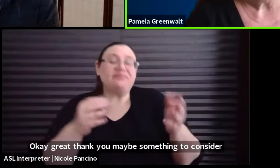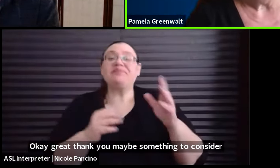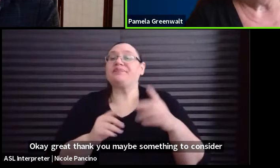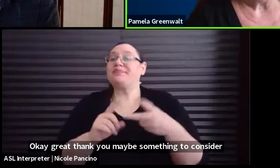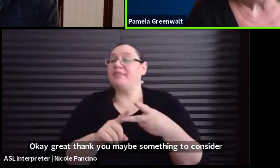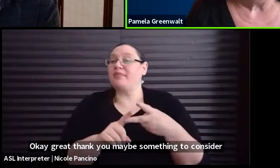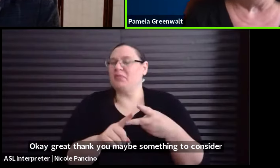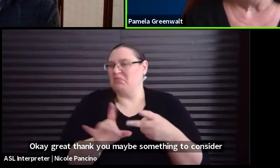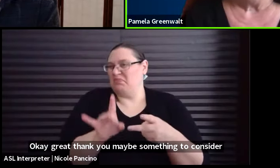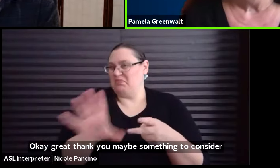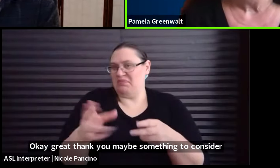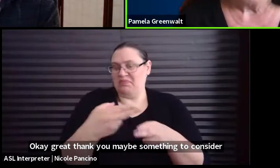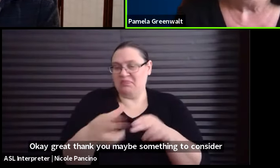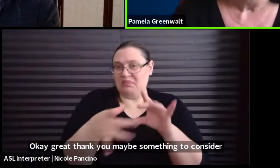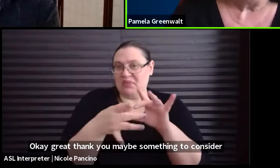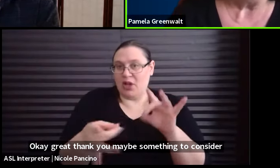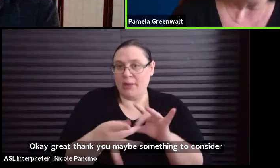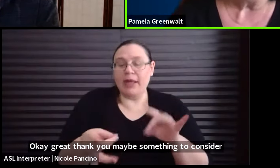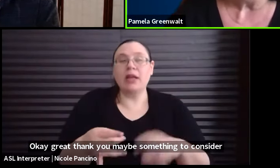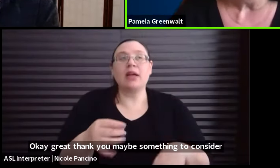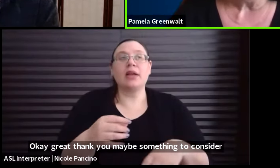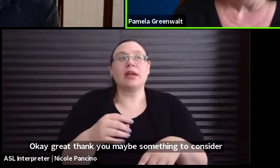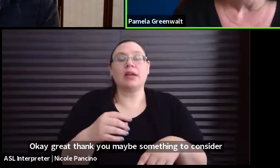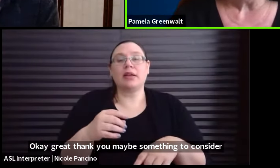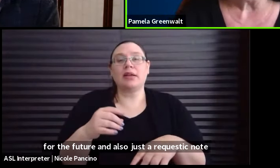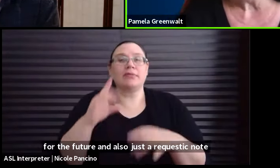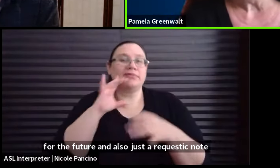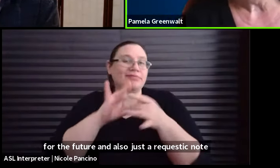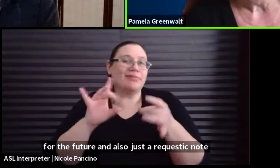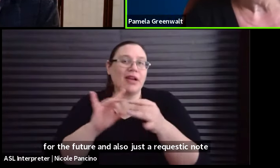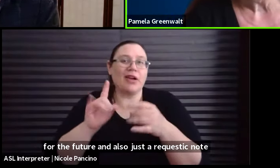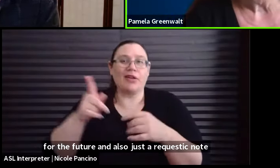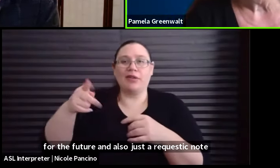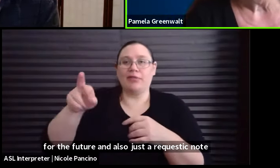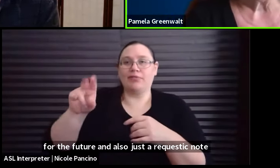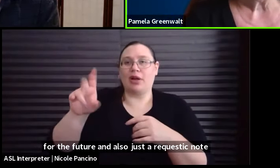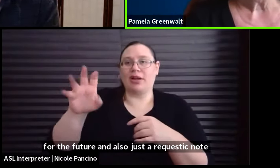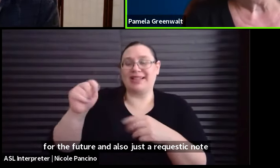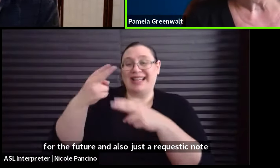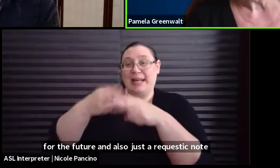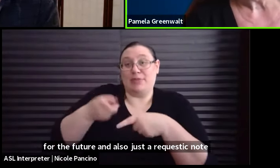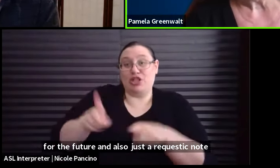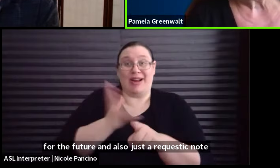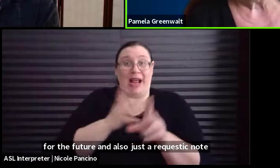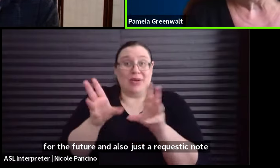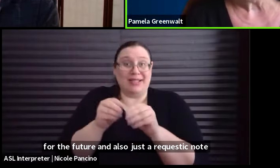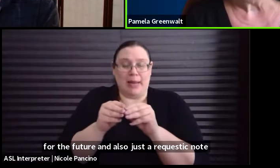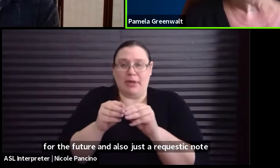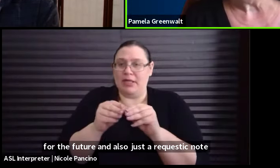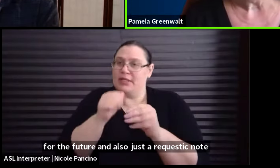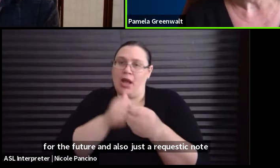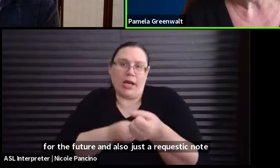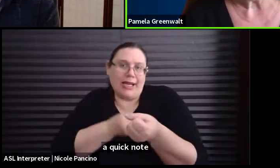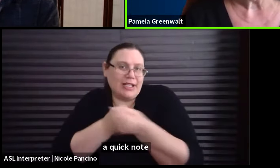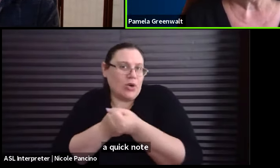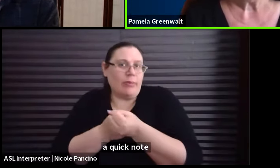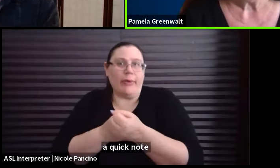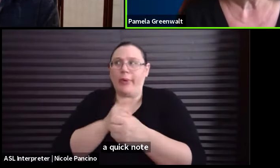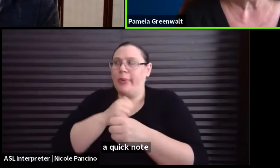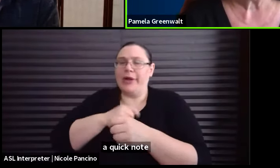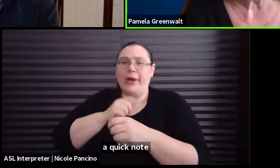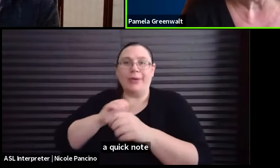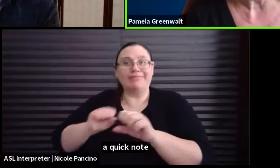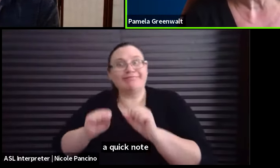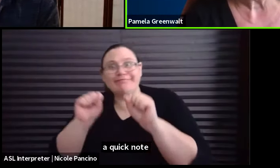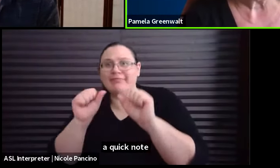quick note that the mention of product names during our seminars is not an endorsement or a warranty of any particular